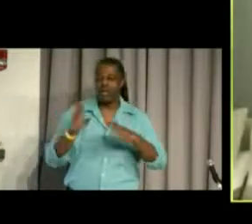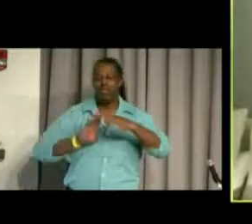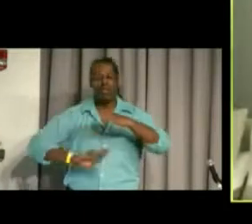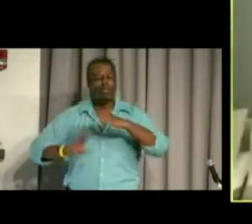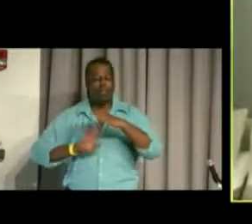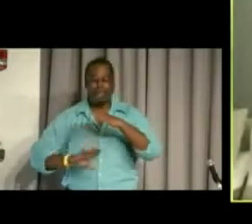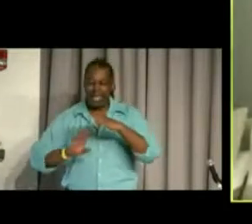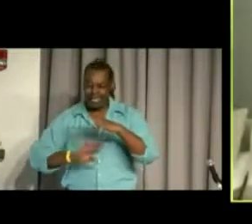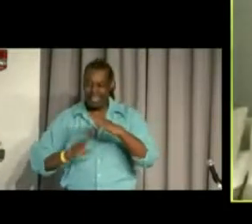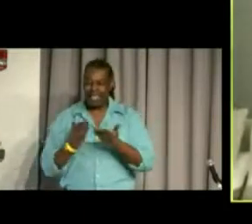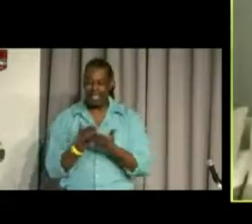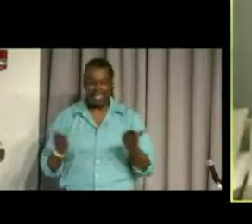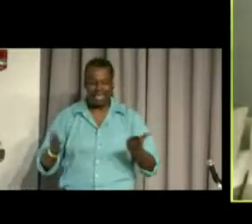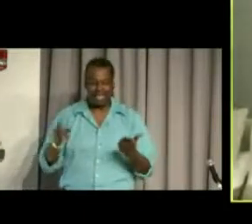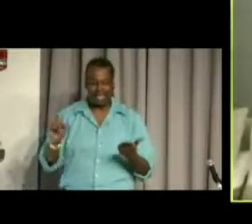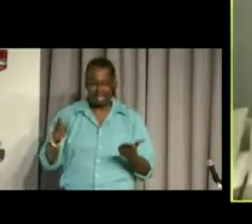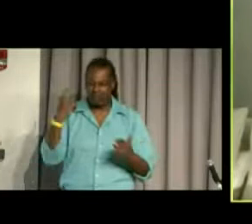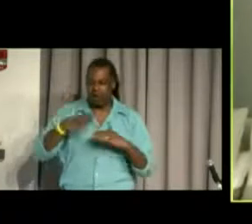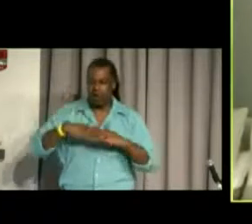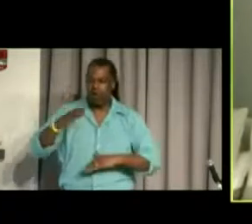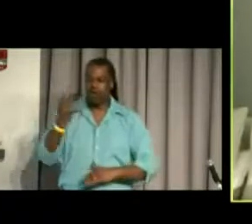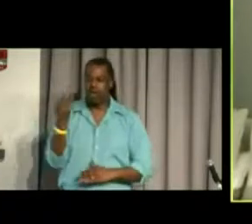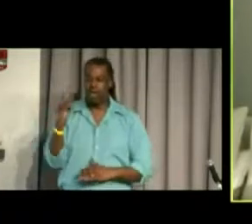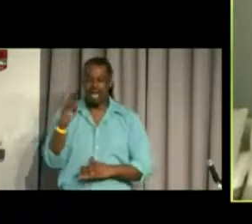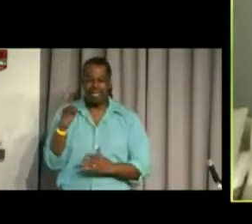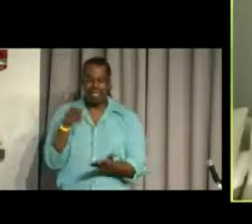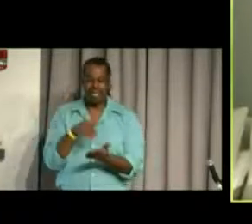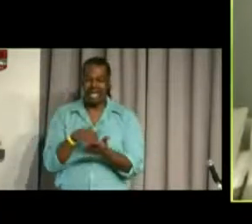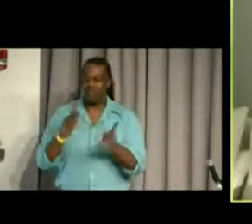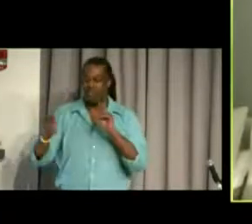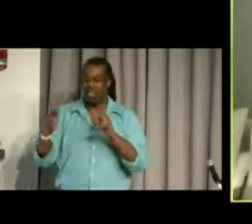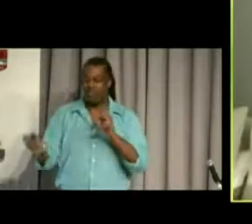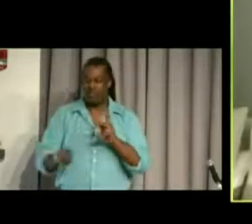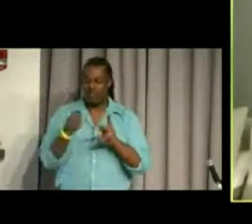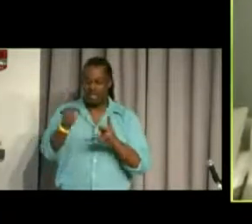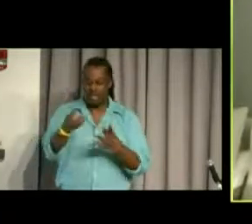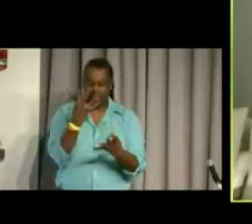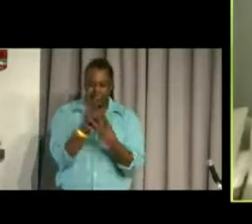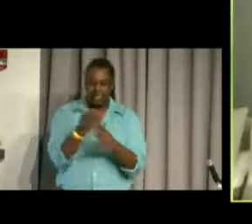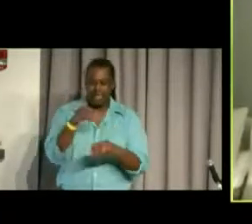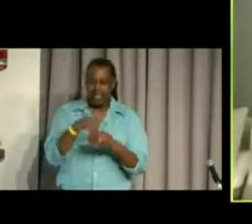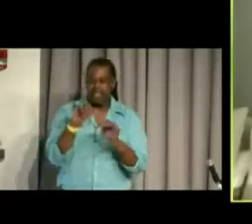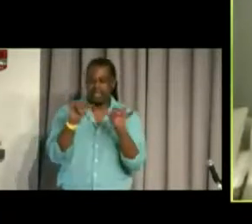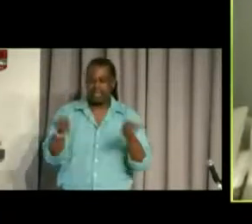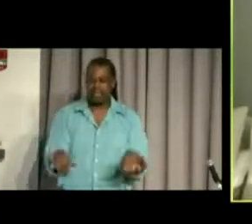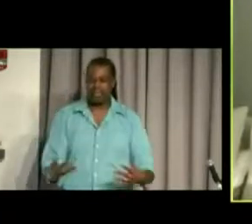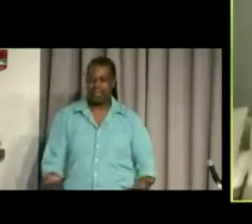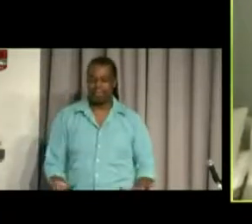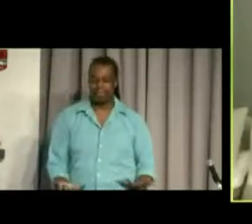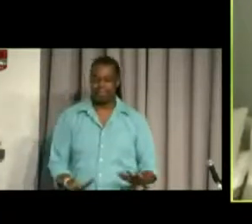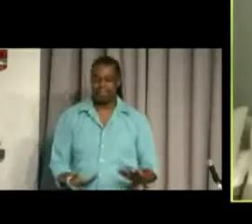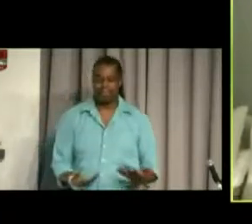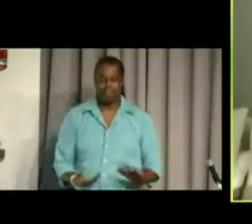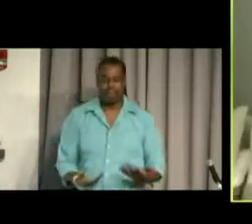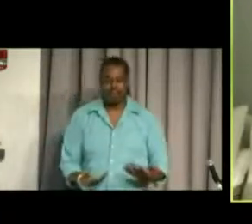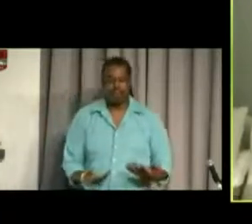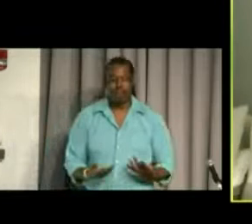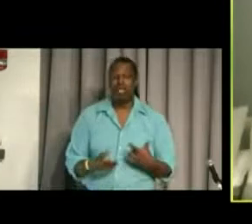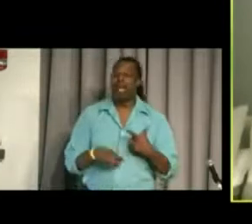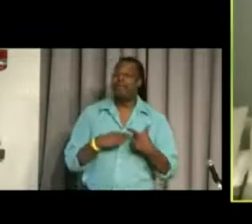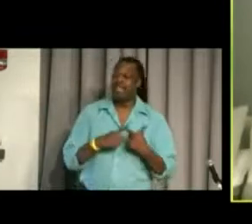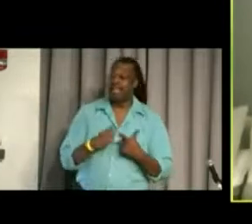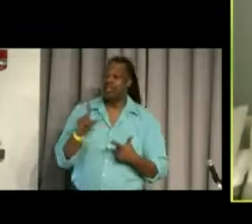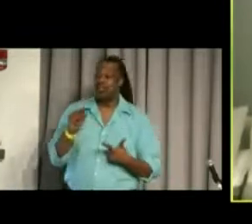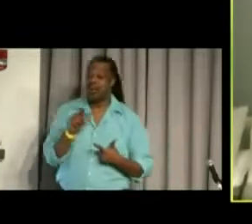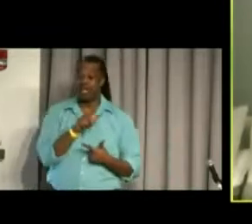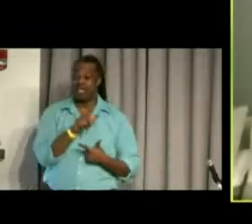for over 19,000 people that they currently incarcerate in Mississippi prisons. And then in